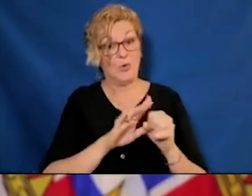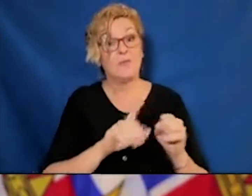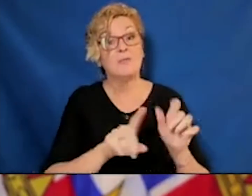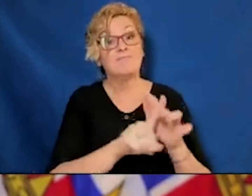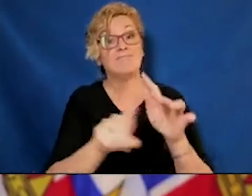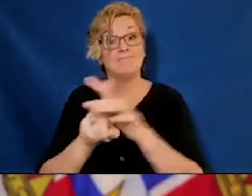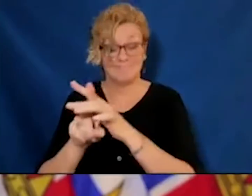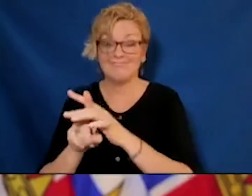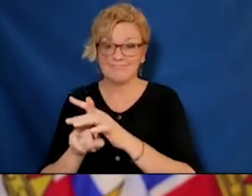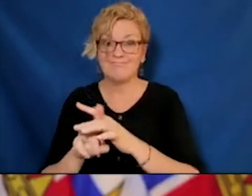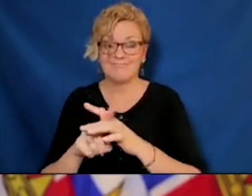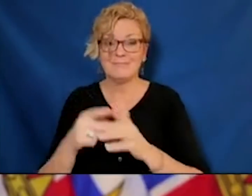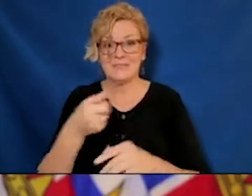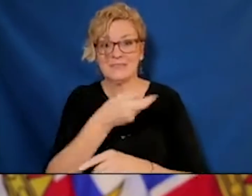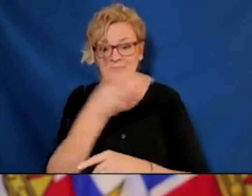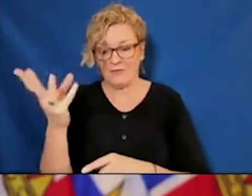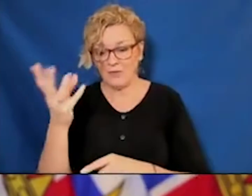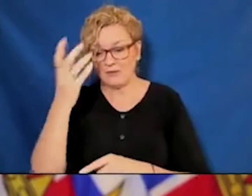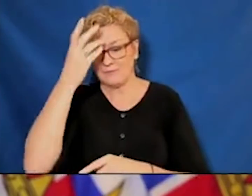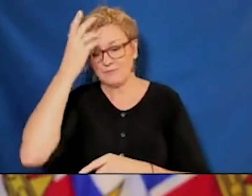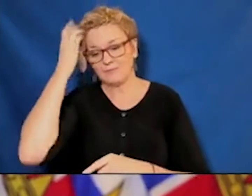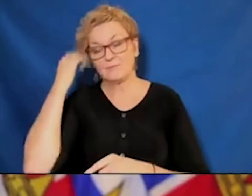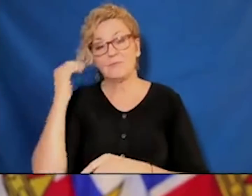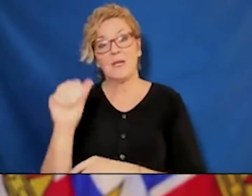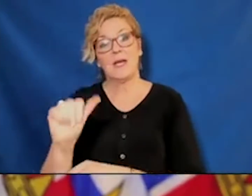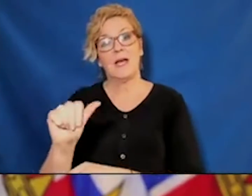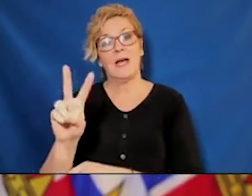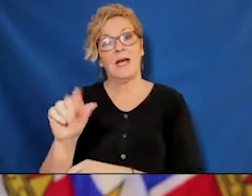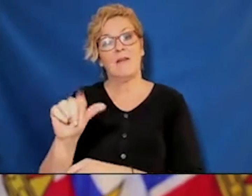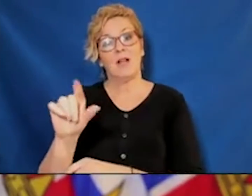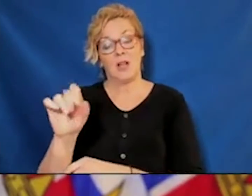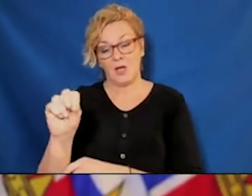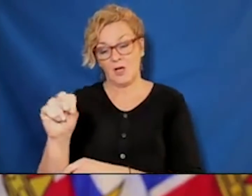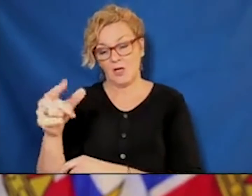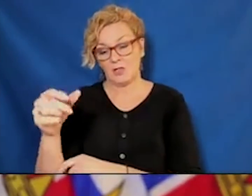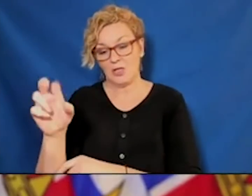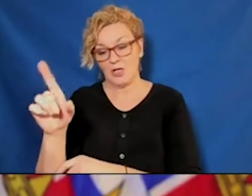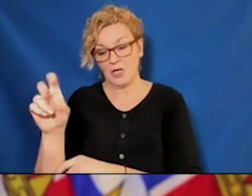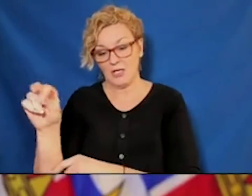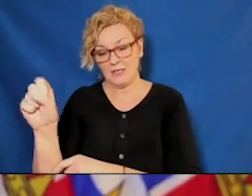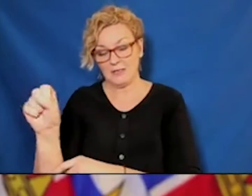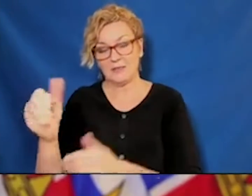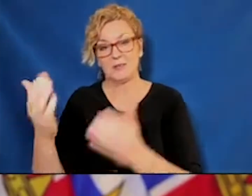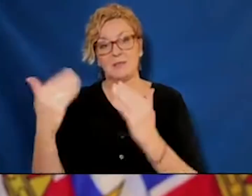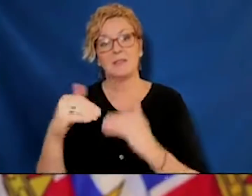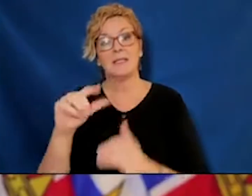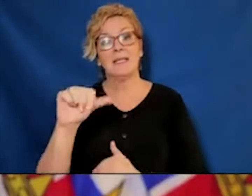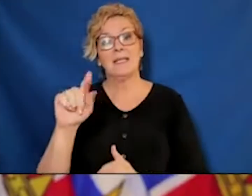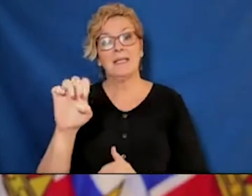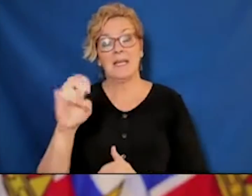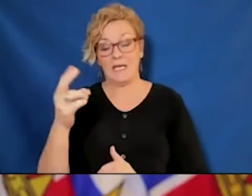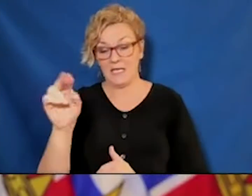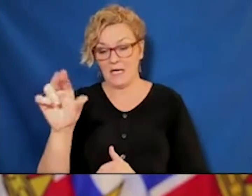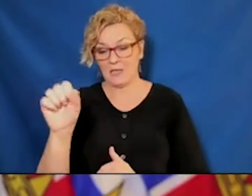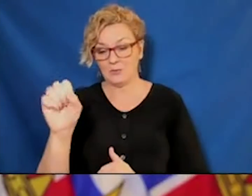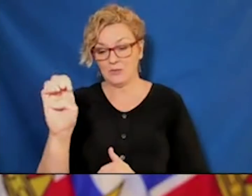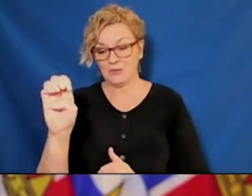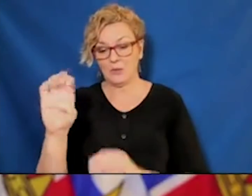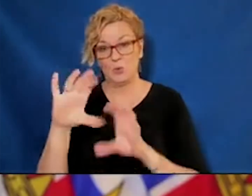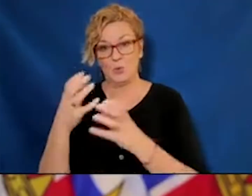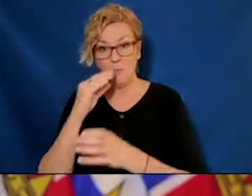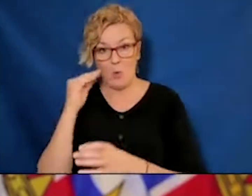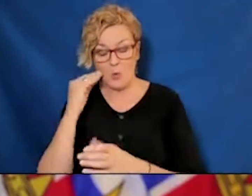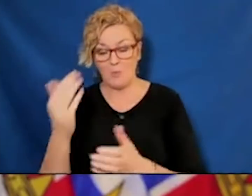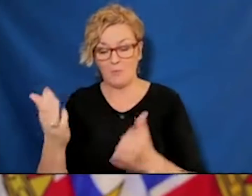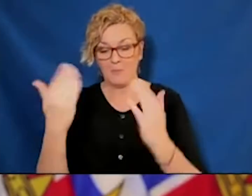Home, the Guildford Seniors Village, Heart House Long-Term Care on Vancouver Island, Kin Village, West Court, and Sun